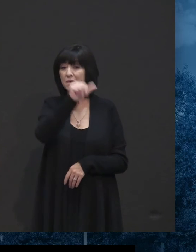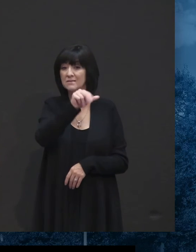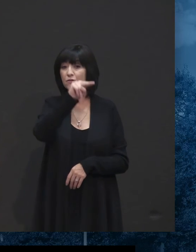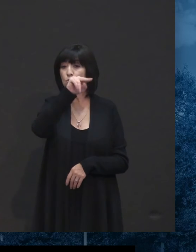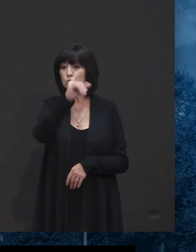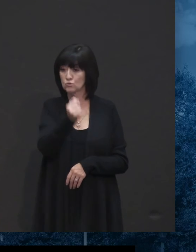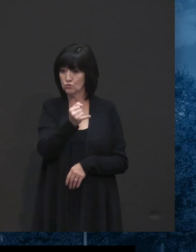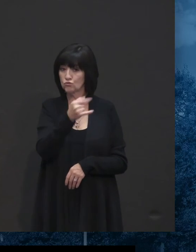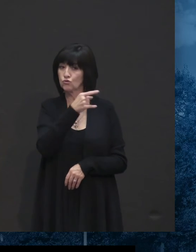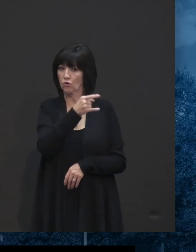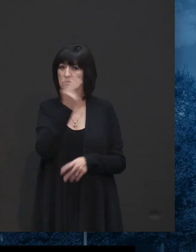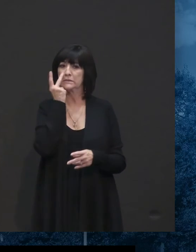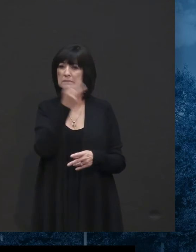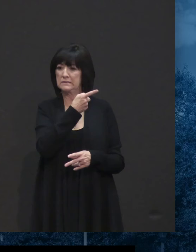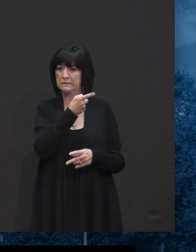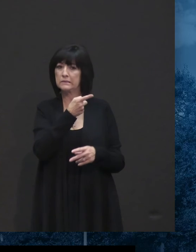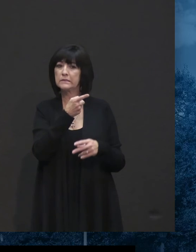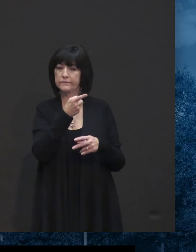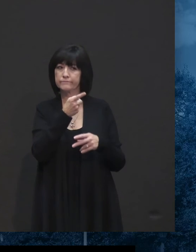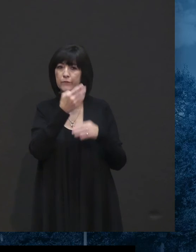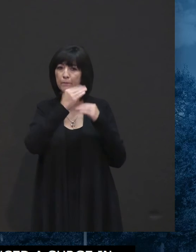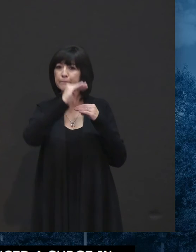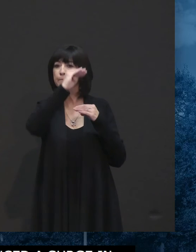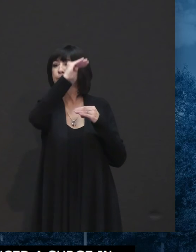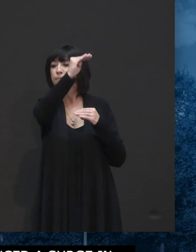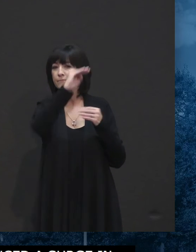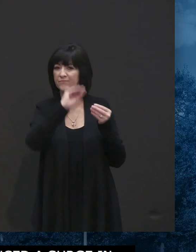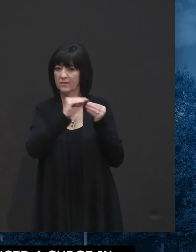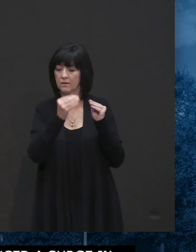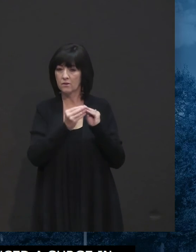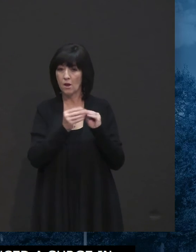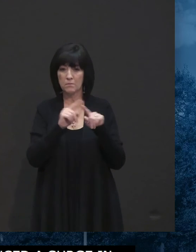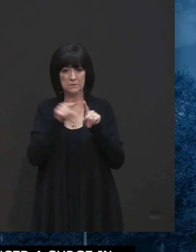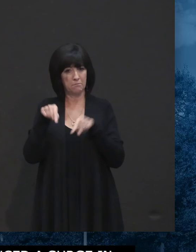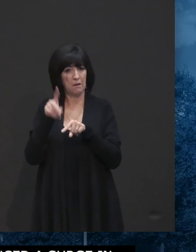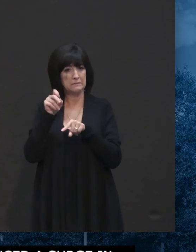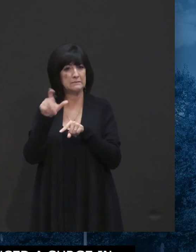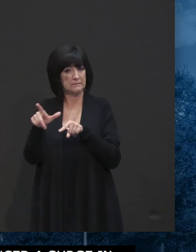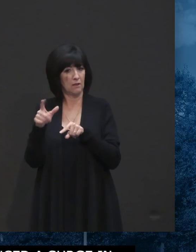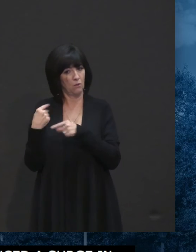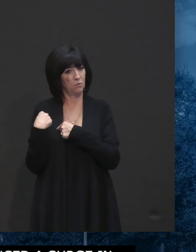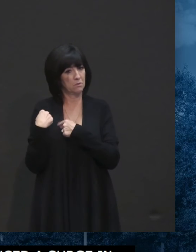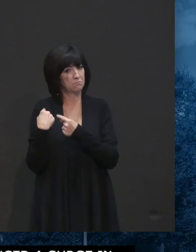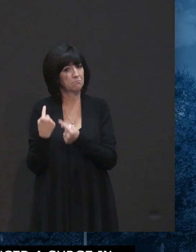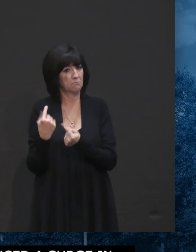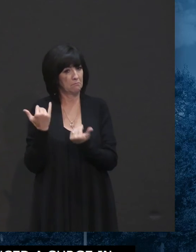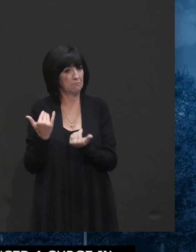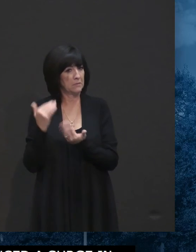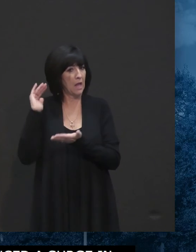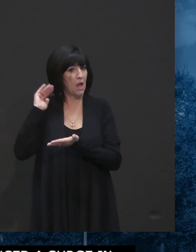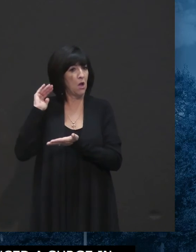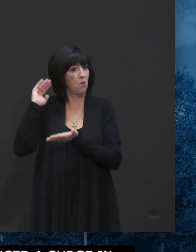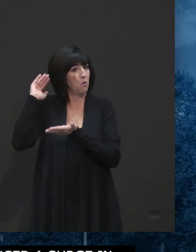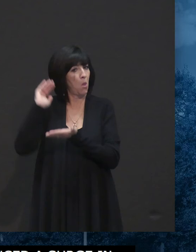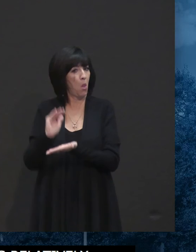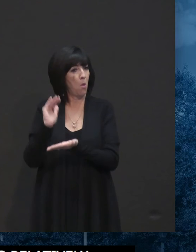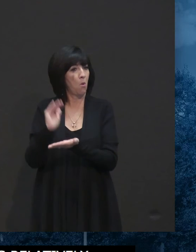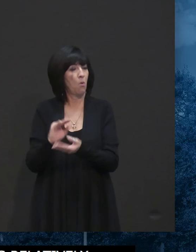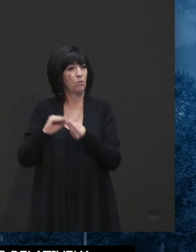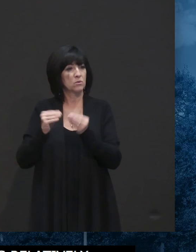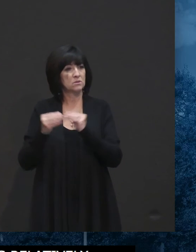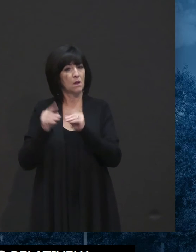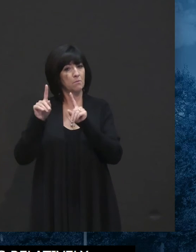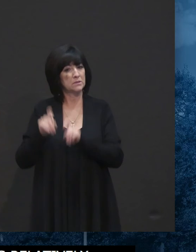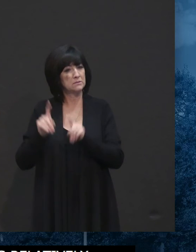has managed to keep new cases relatively steady in October, especially over the past week. How has Delaware accomplished this, and is it